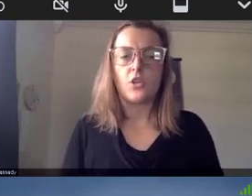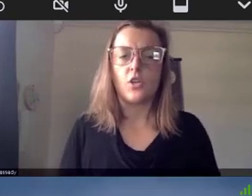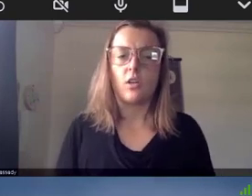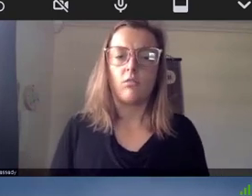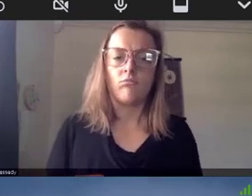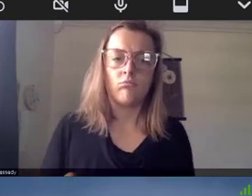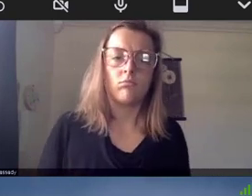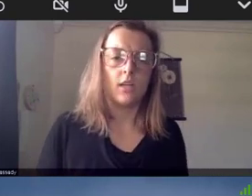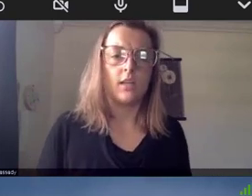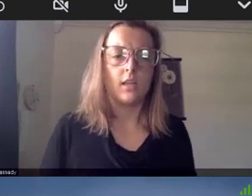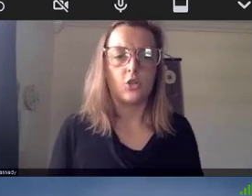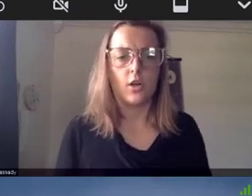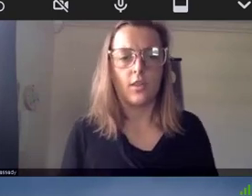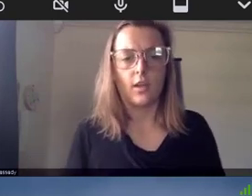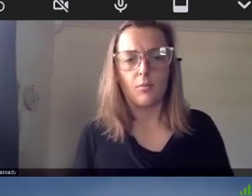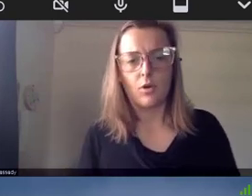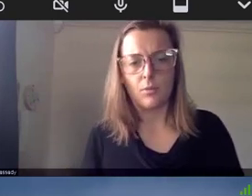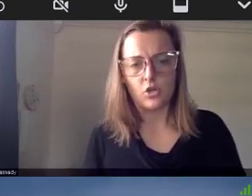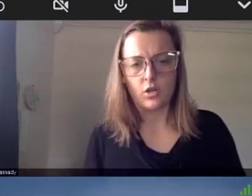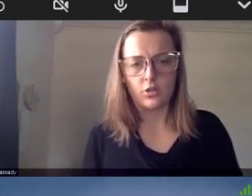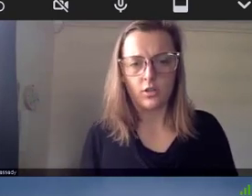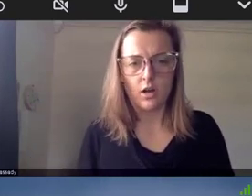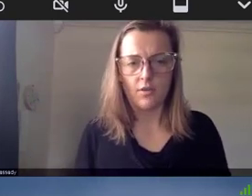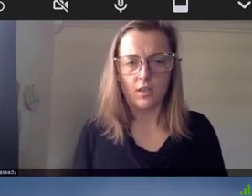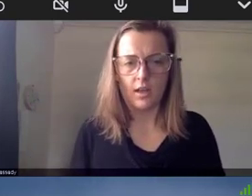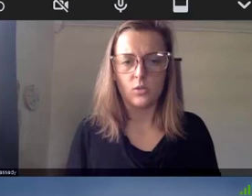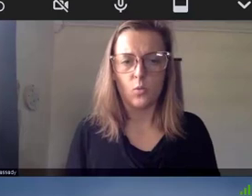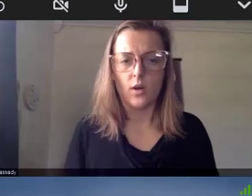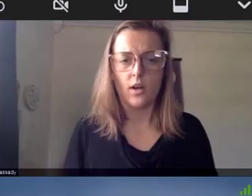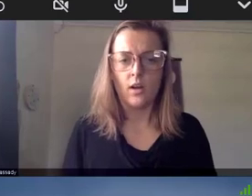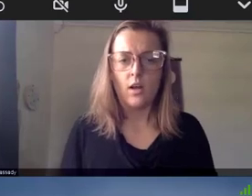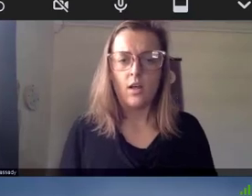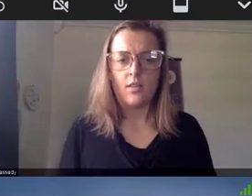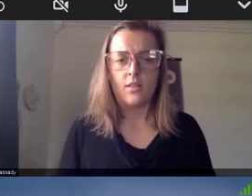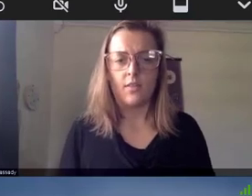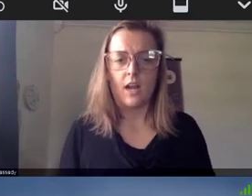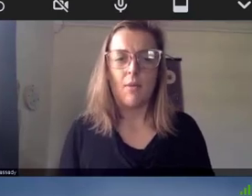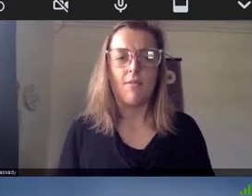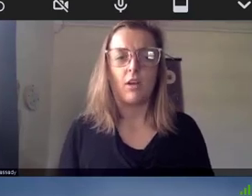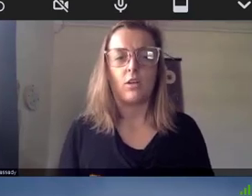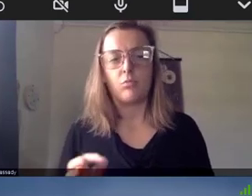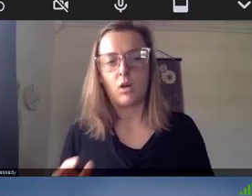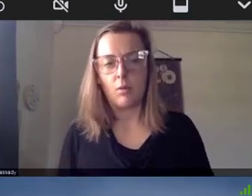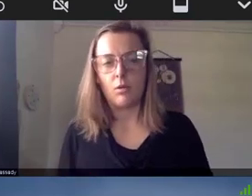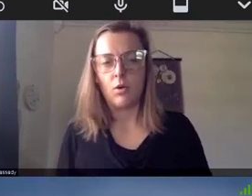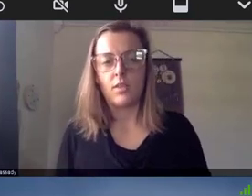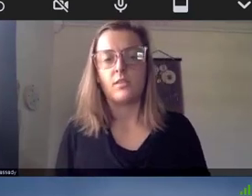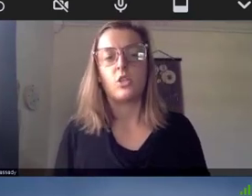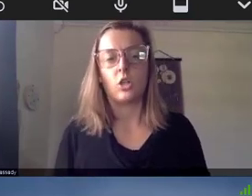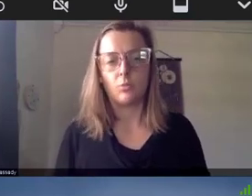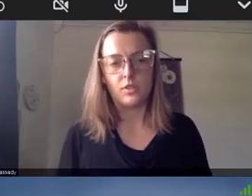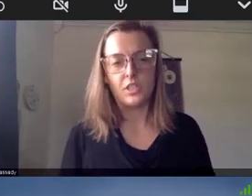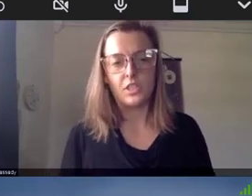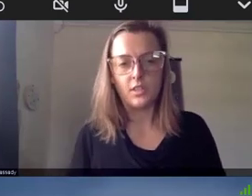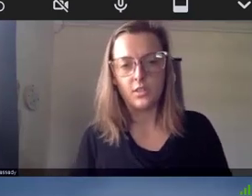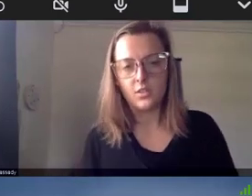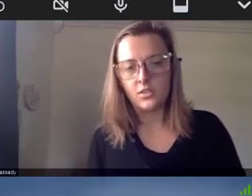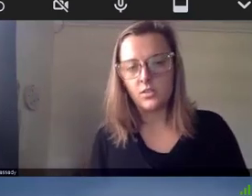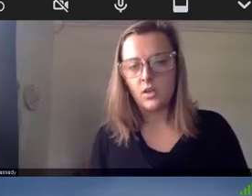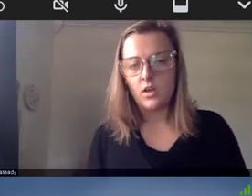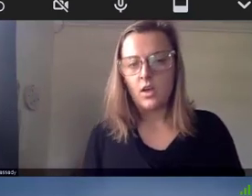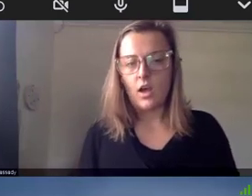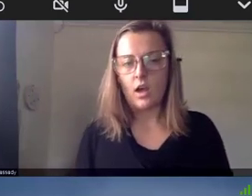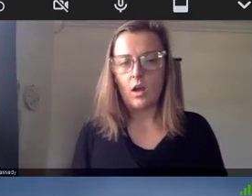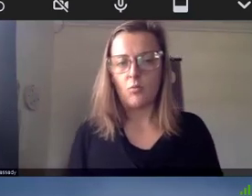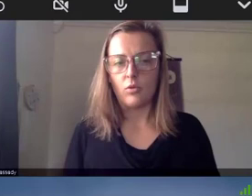while I was watching today's lecture, I think I pretty much understood everything. I guess one thing that I'm having a problem with is thermal